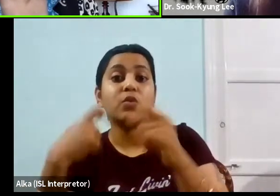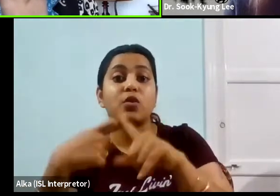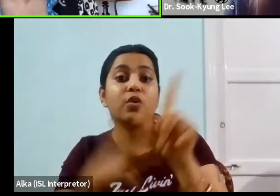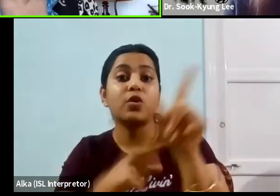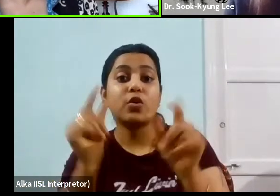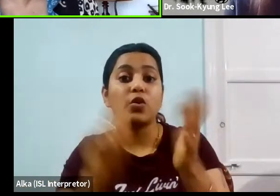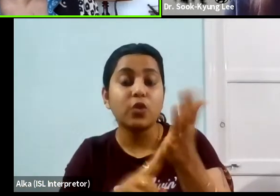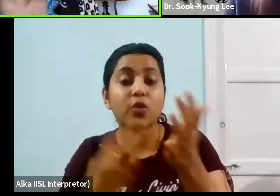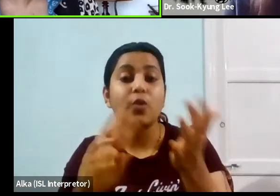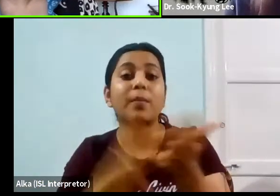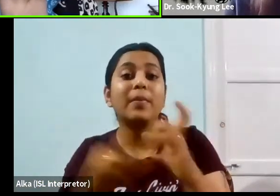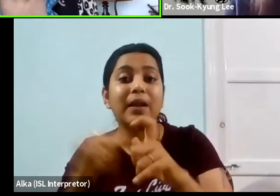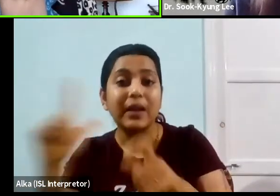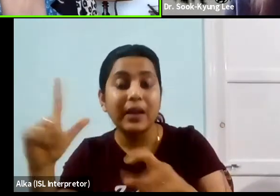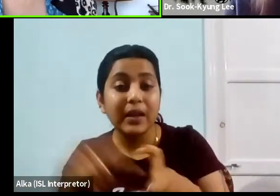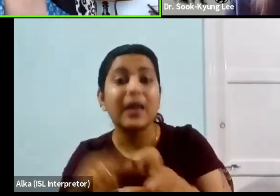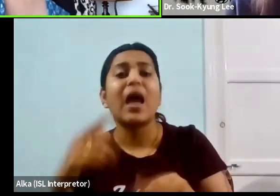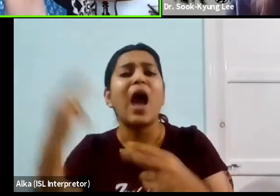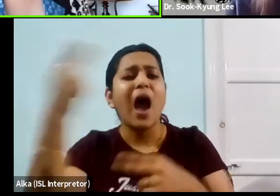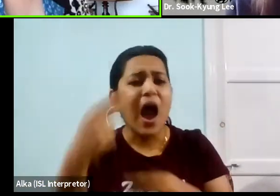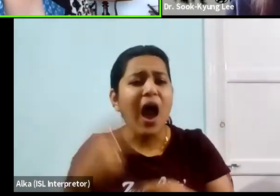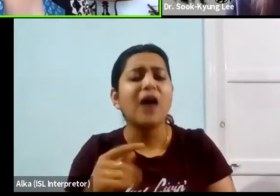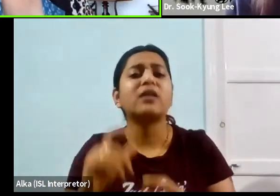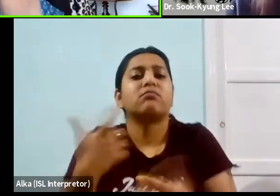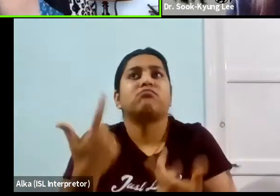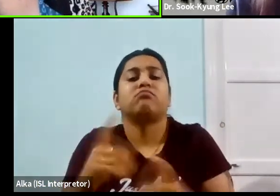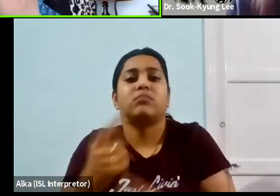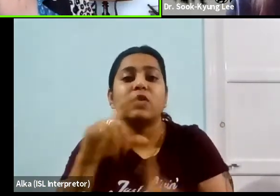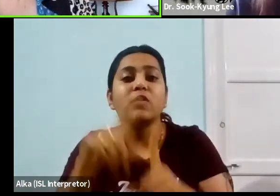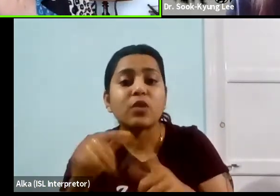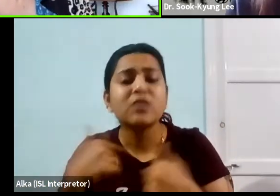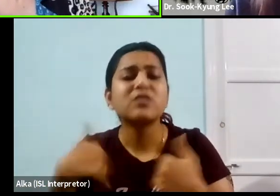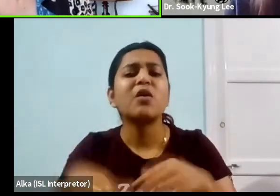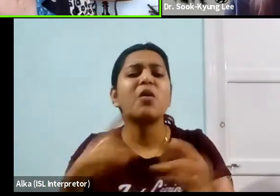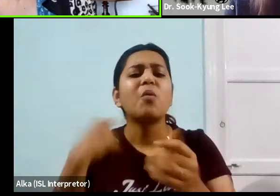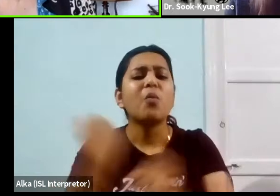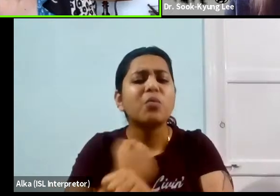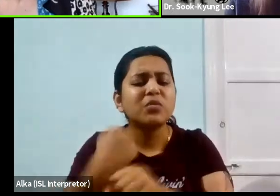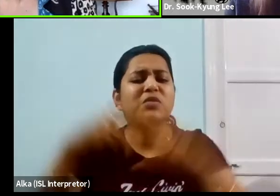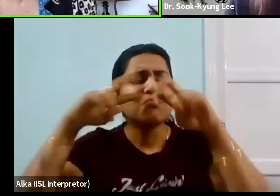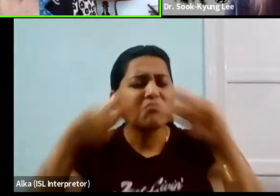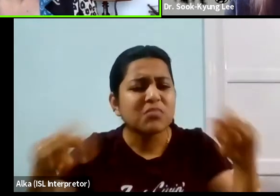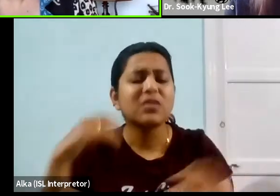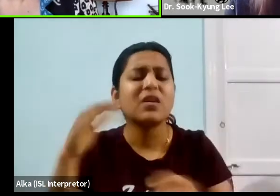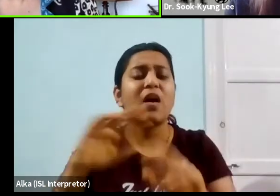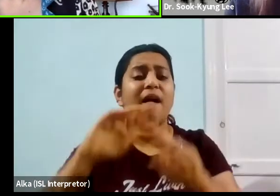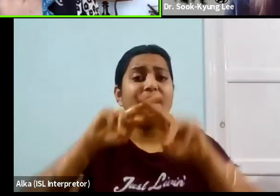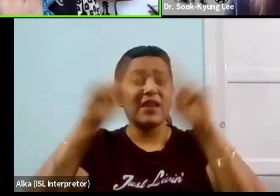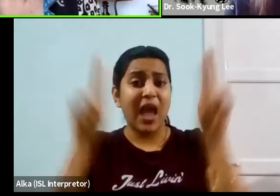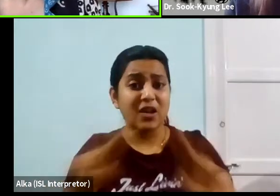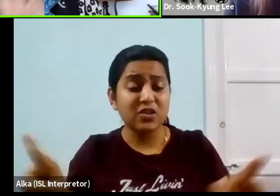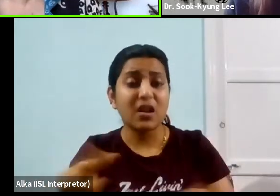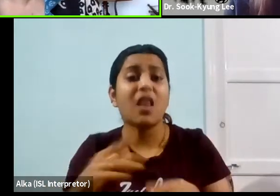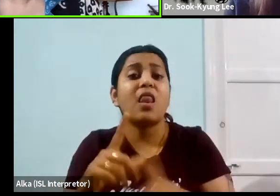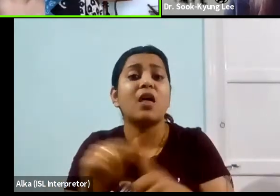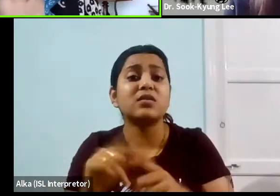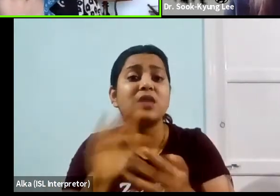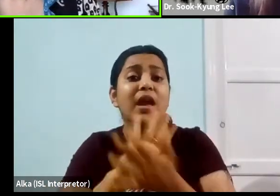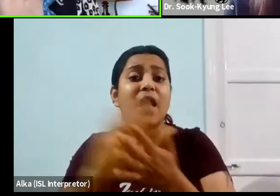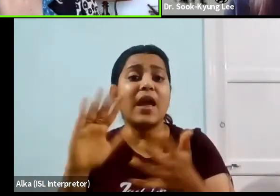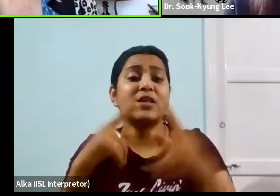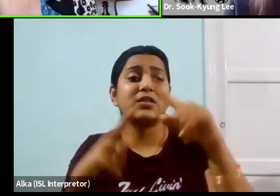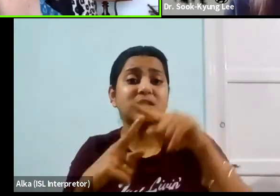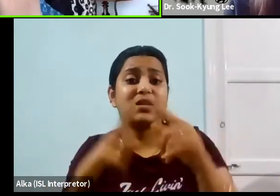International Art at Tate Modern, who will tell us more about the Hyundai Tate Research Center Transnational, or